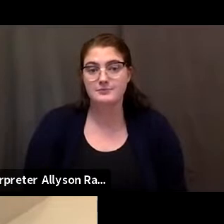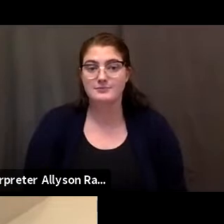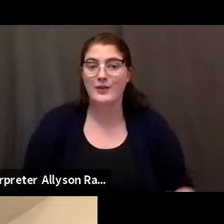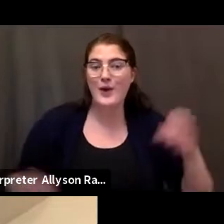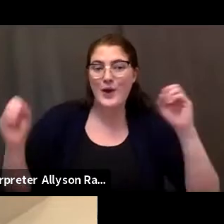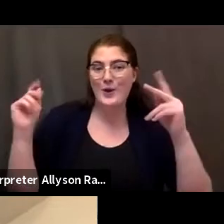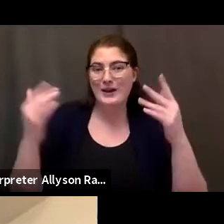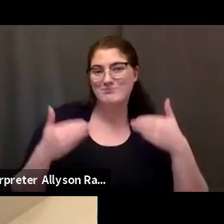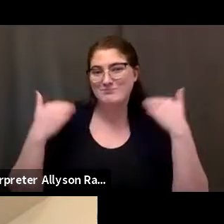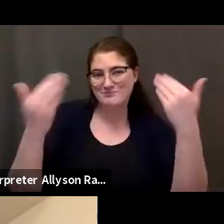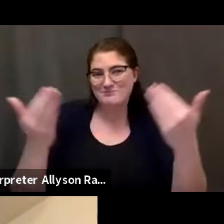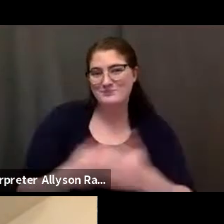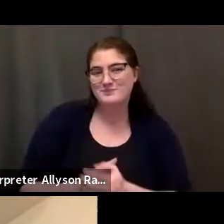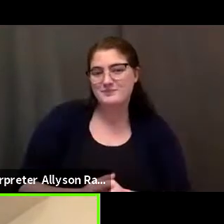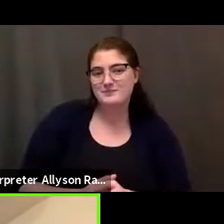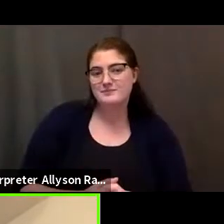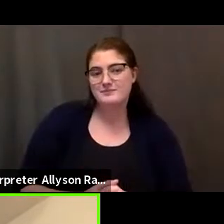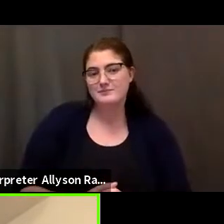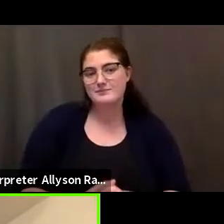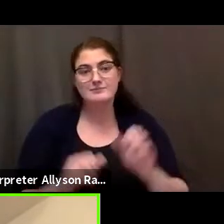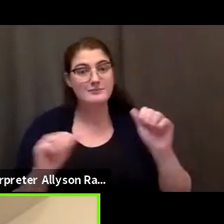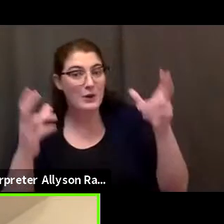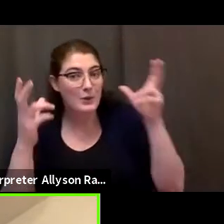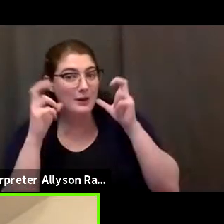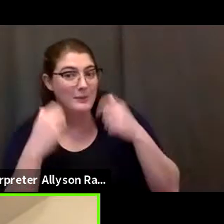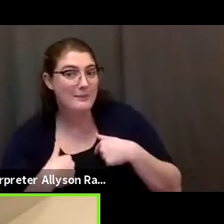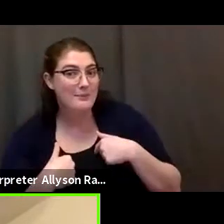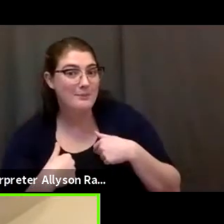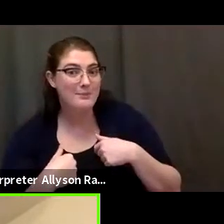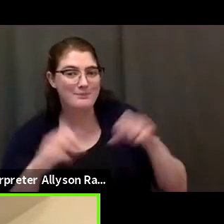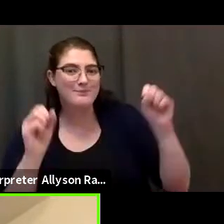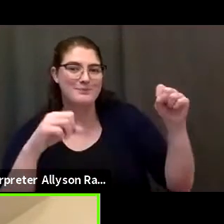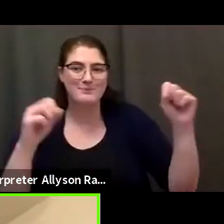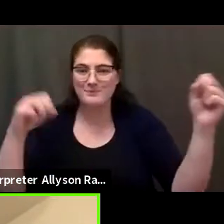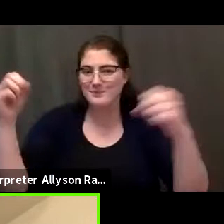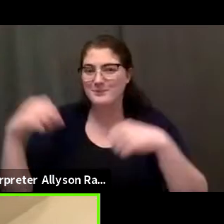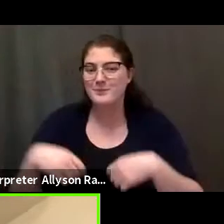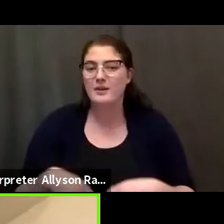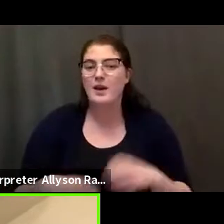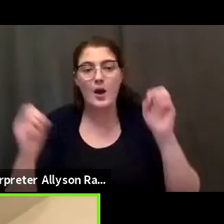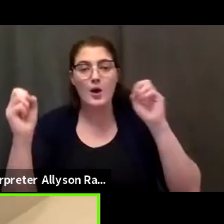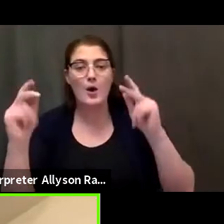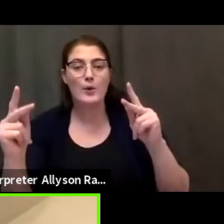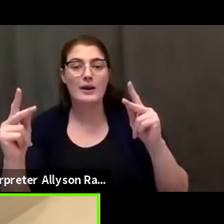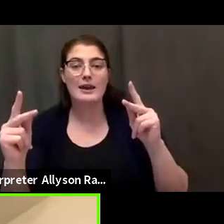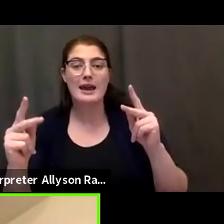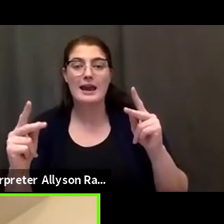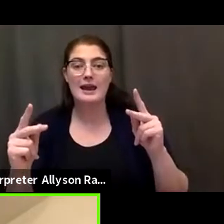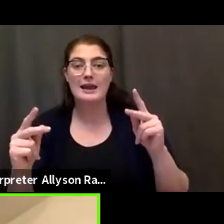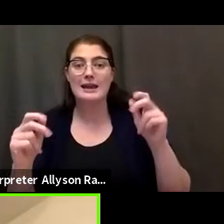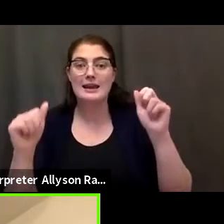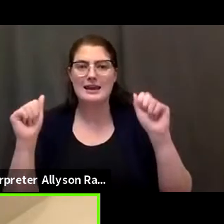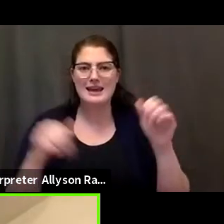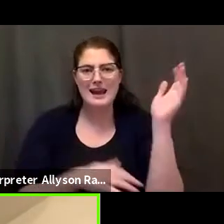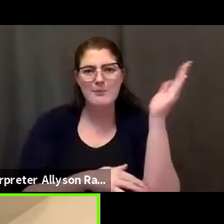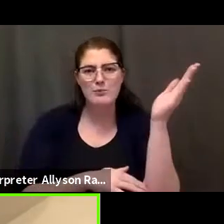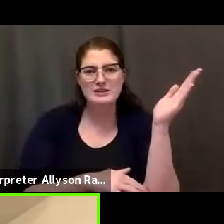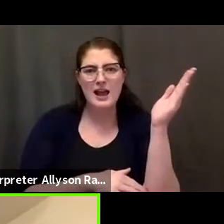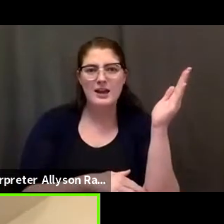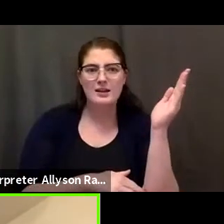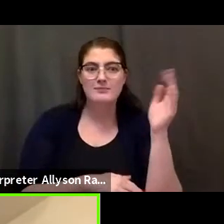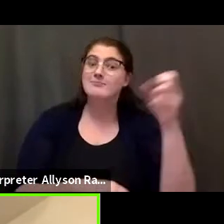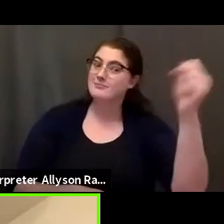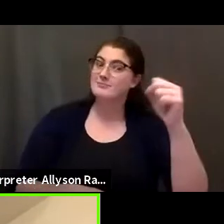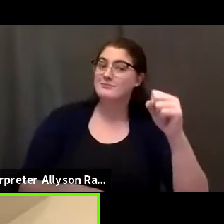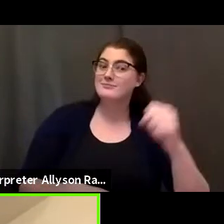Okay, there you go. Yes, can you hear me? Yes. Yes. Perfect. And am I able to present? Yes, you